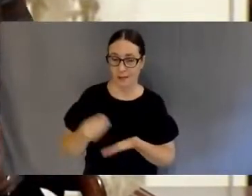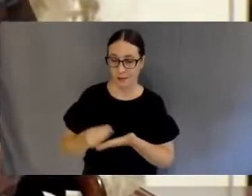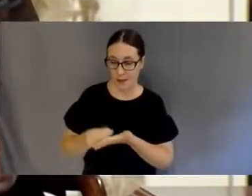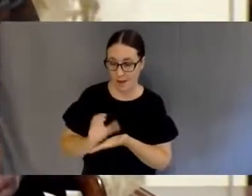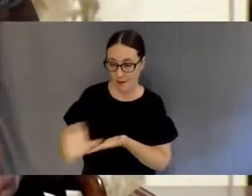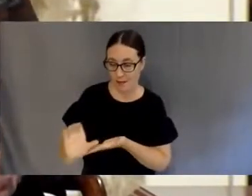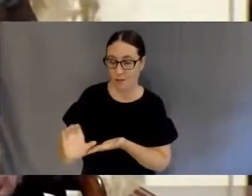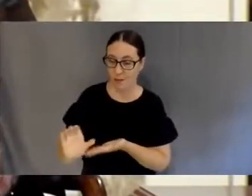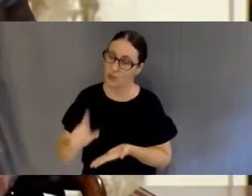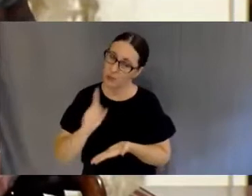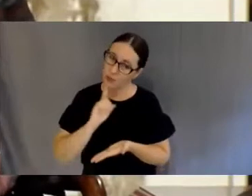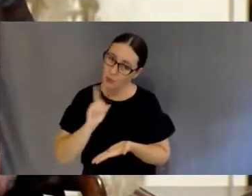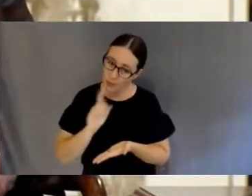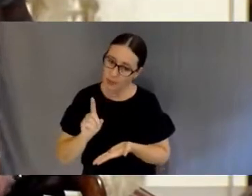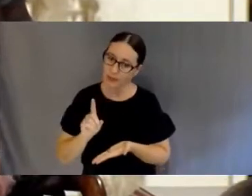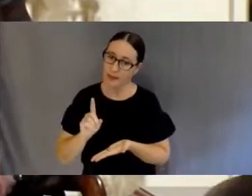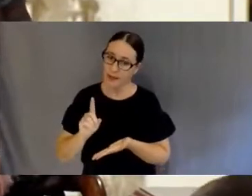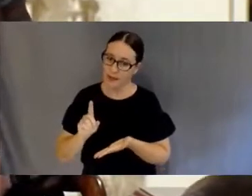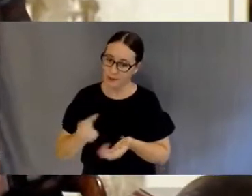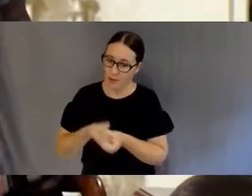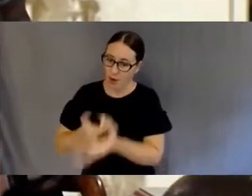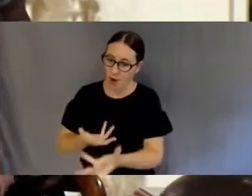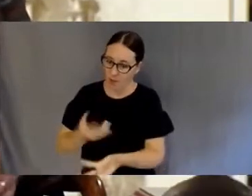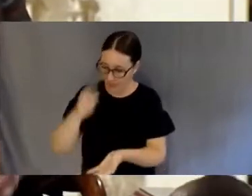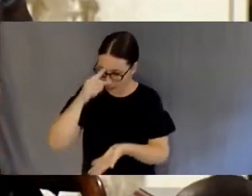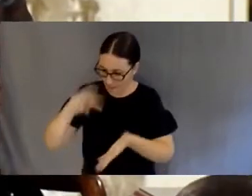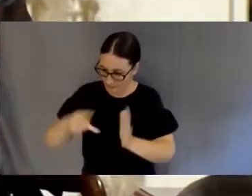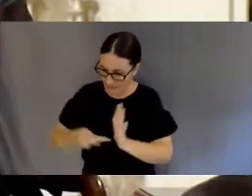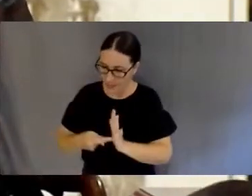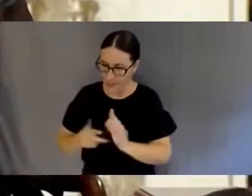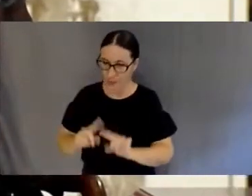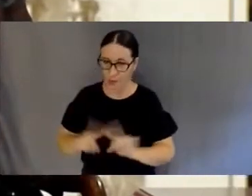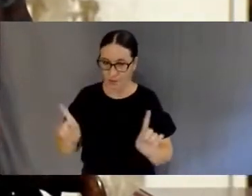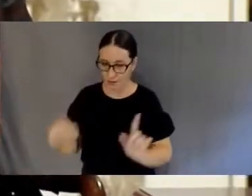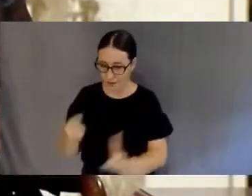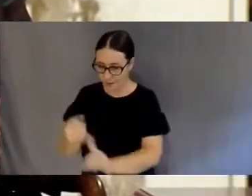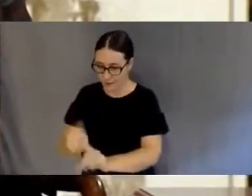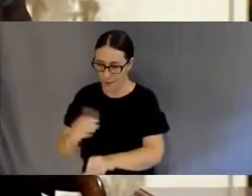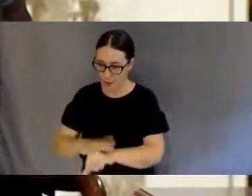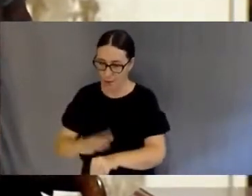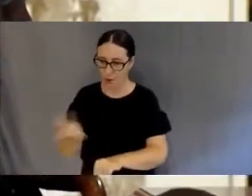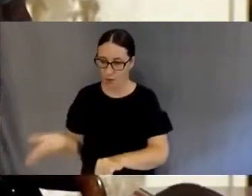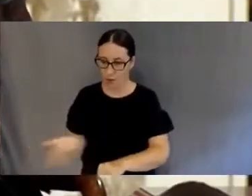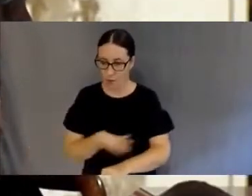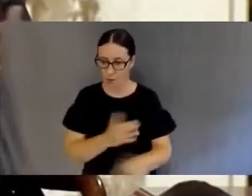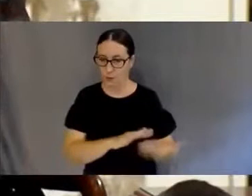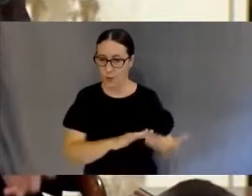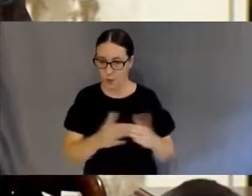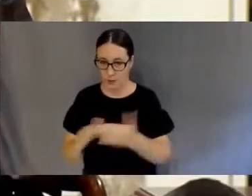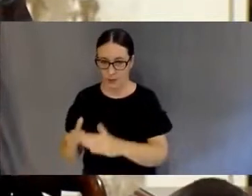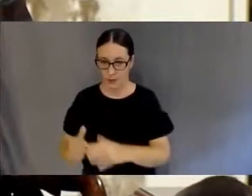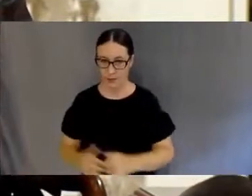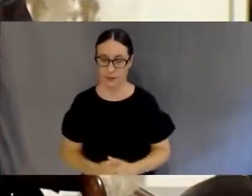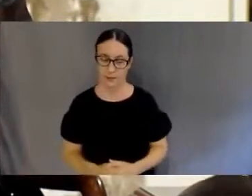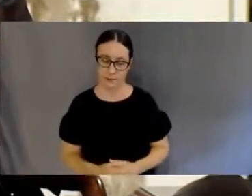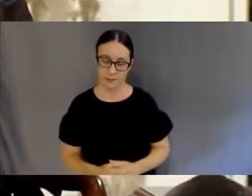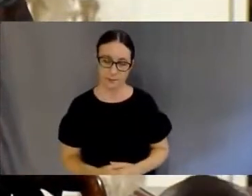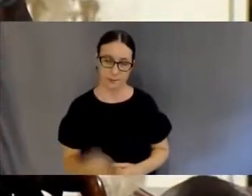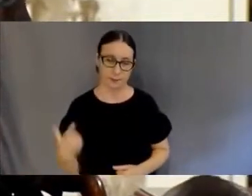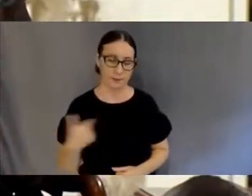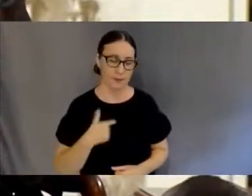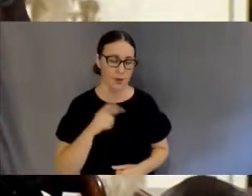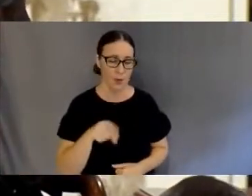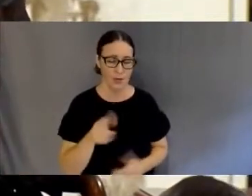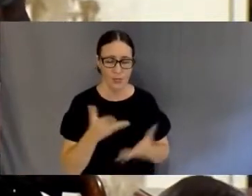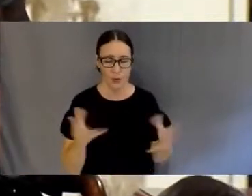to really make a meaningful difference in these communities. And we need so much more that